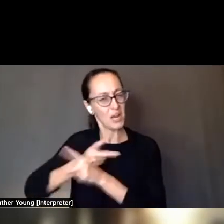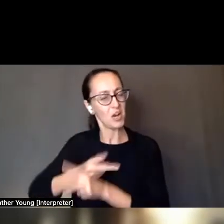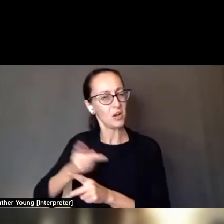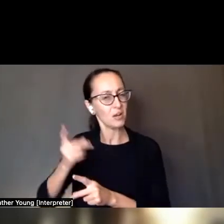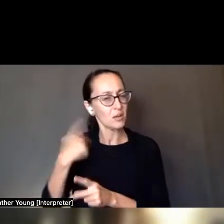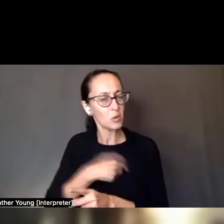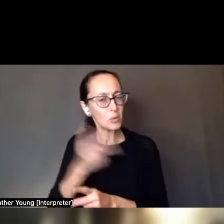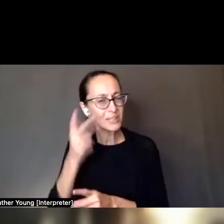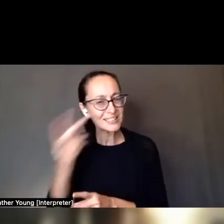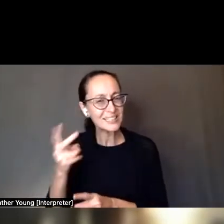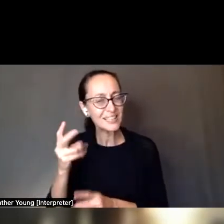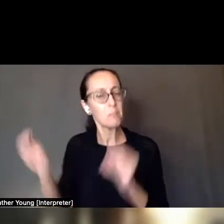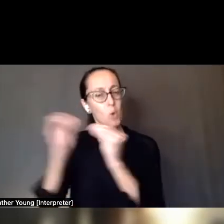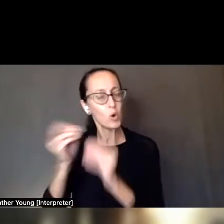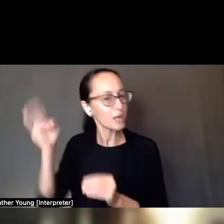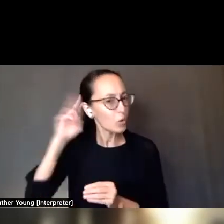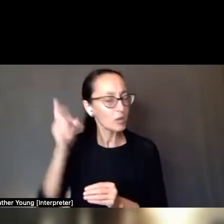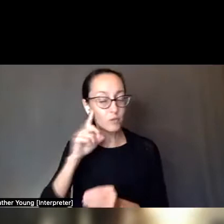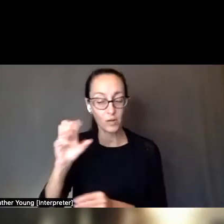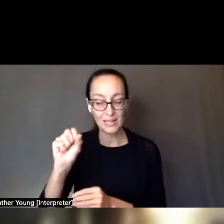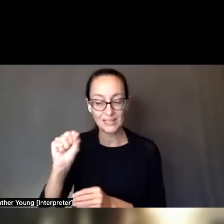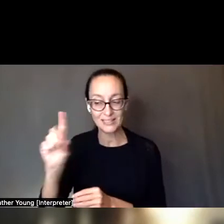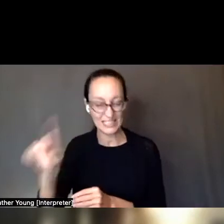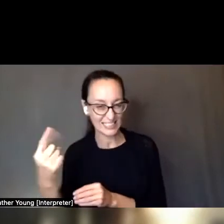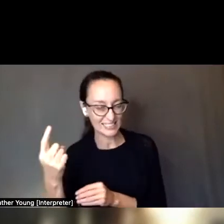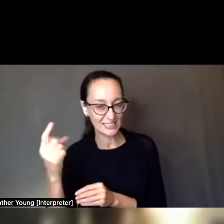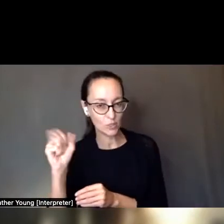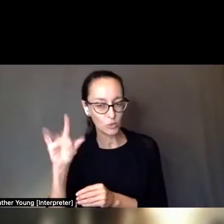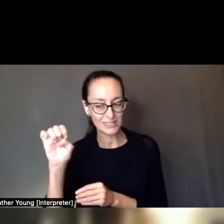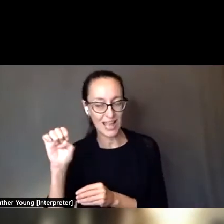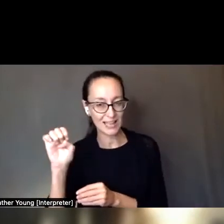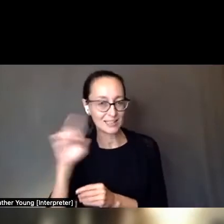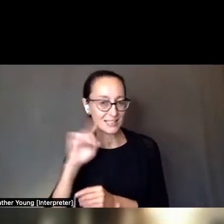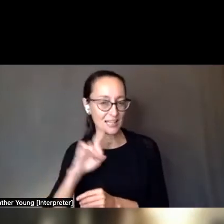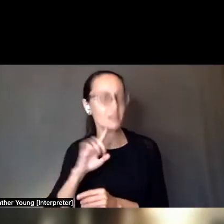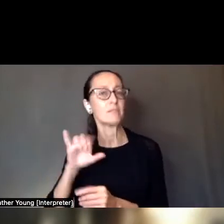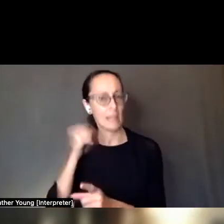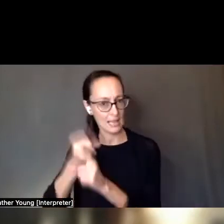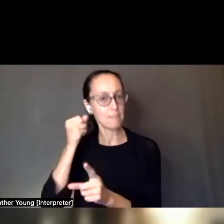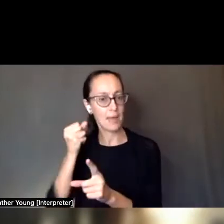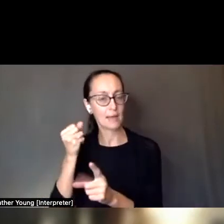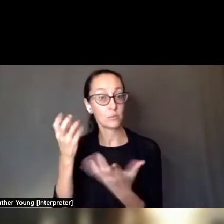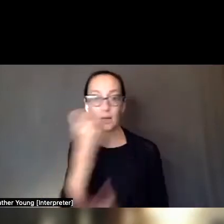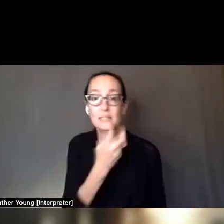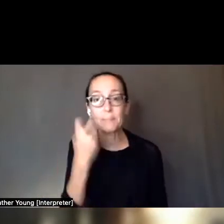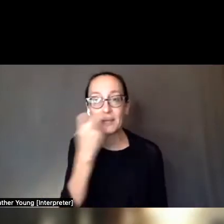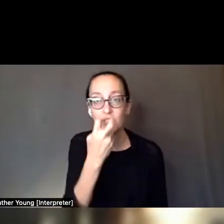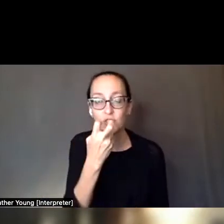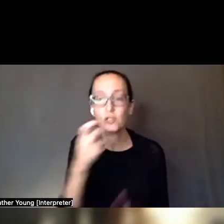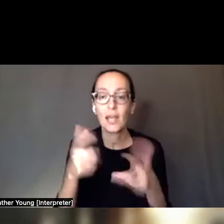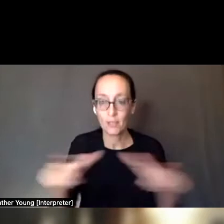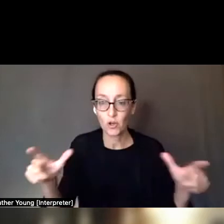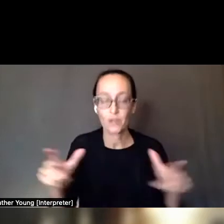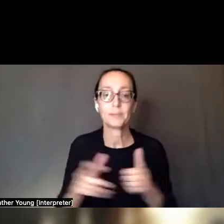SSD is that we recognize that single-sided deafness does impact on speech and learning. And the goal